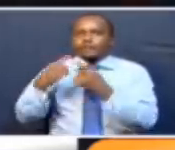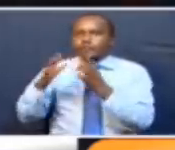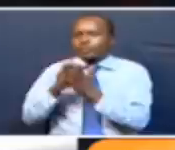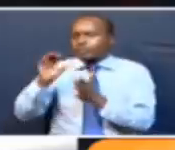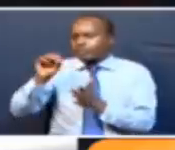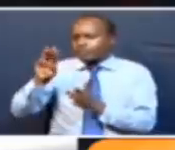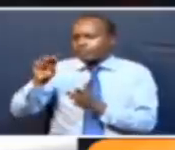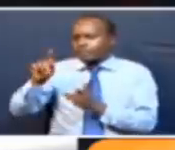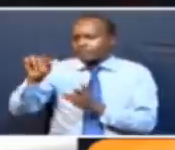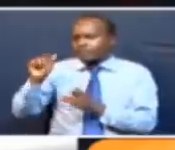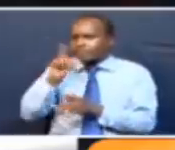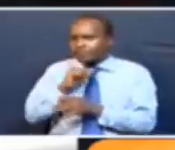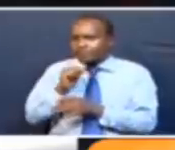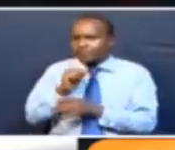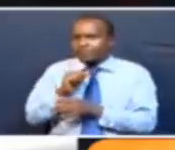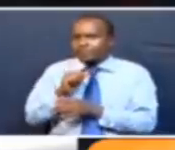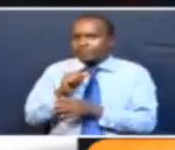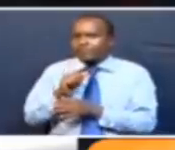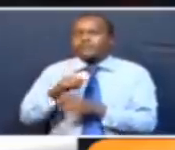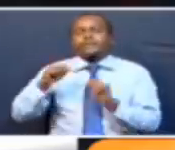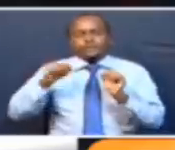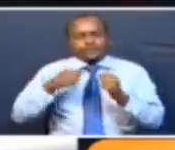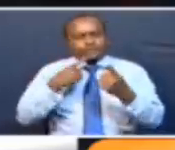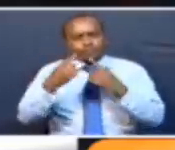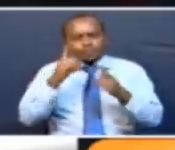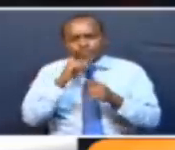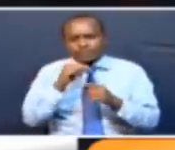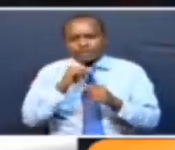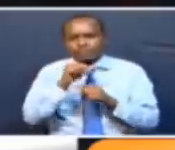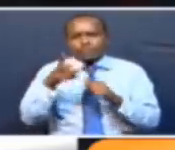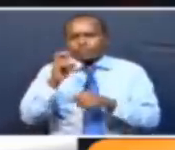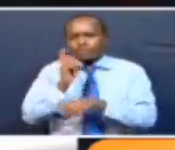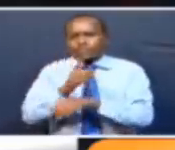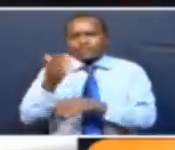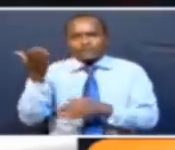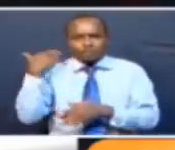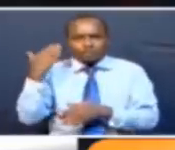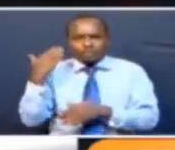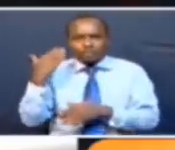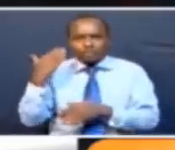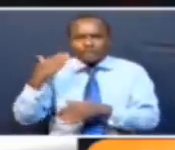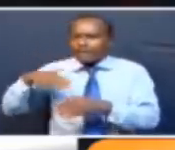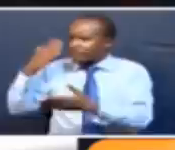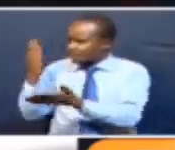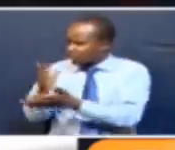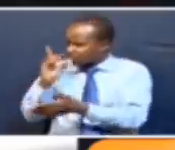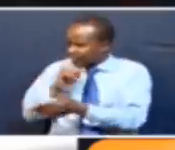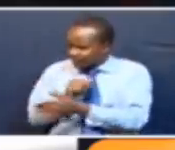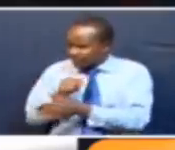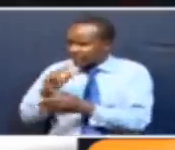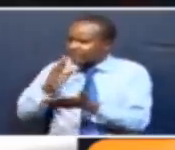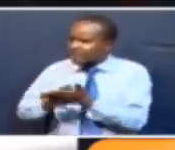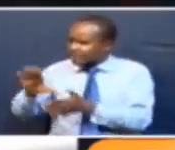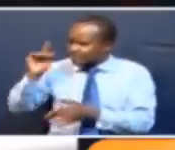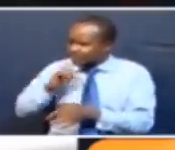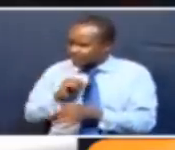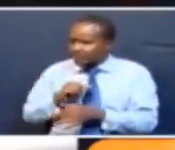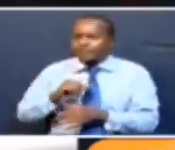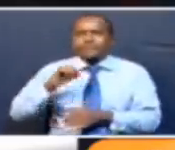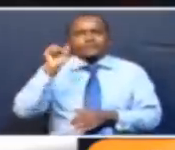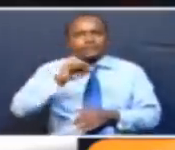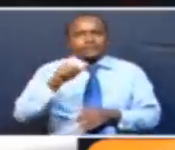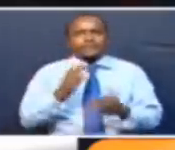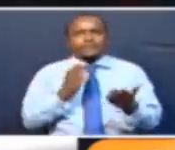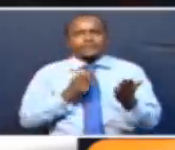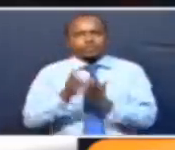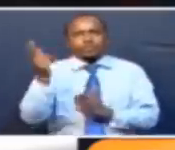yourself? Yes, I spoke to him about 20 minutes ago. And he confirmed everything. He's got the letter, he picked it up, everything. Yes,